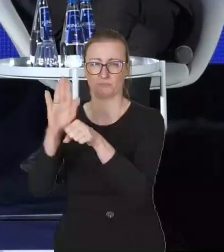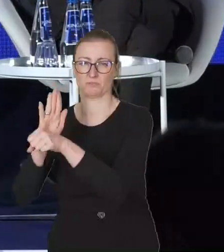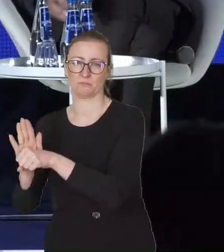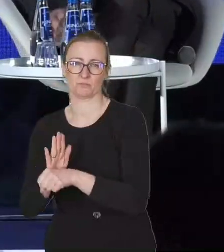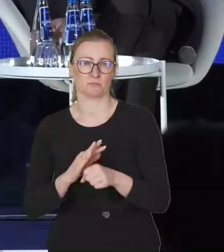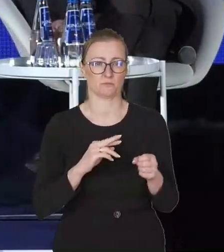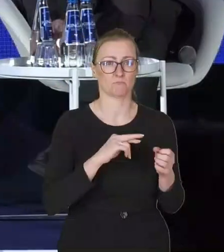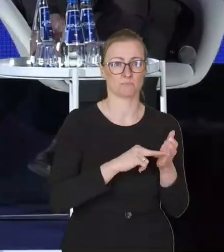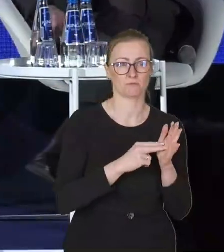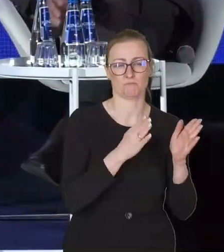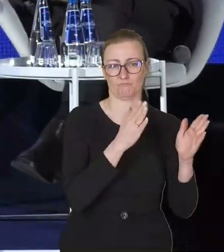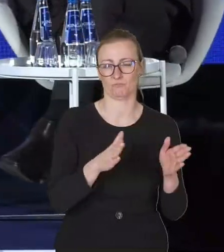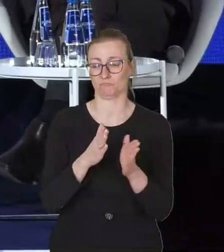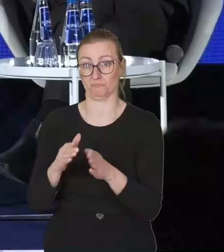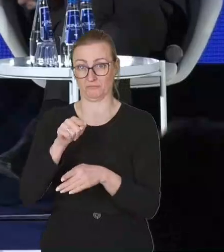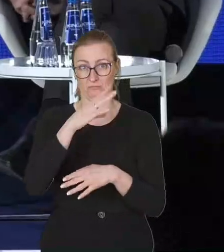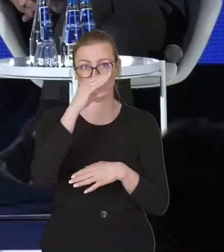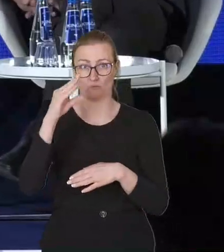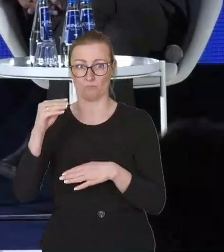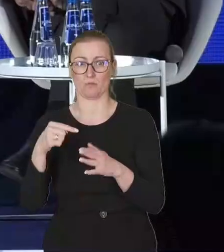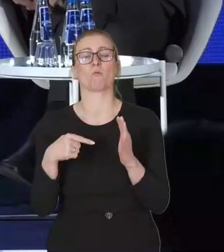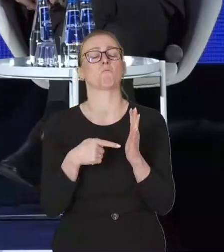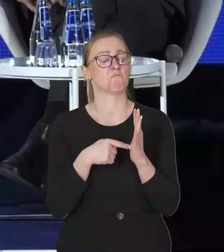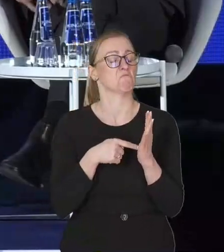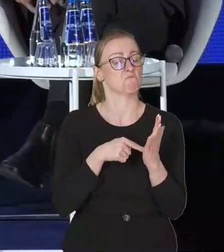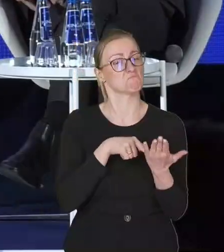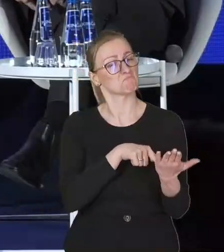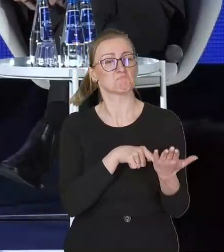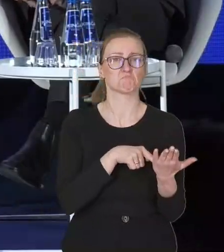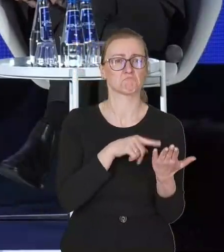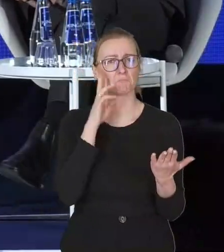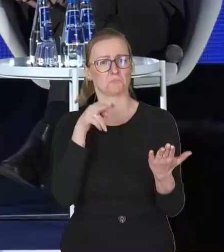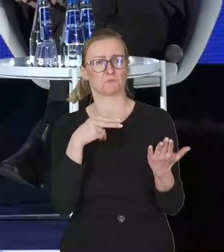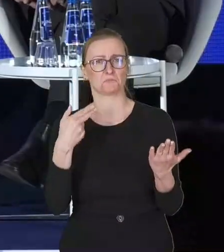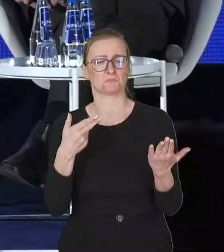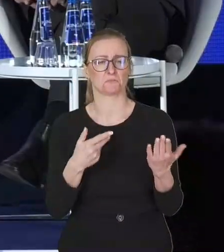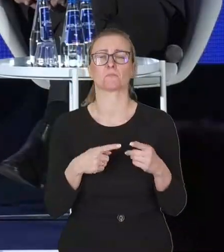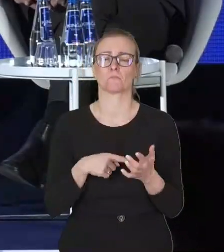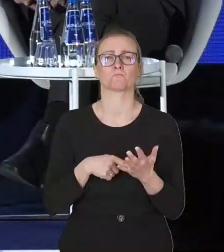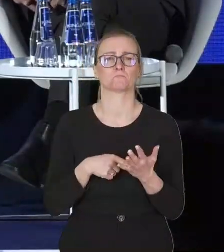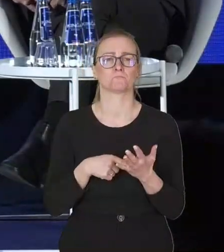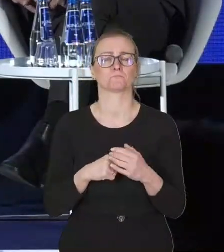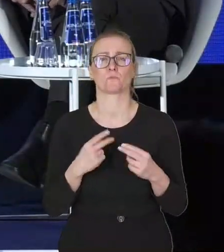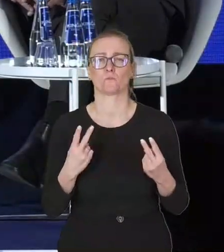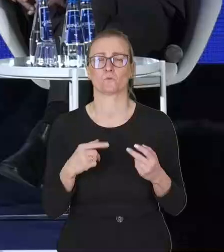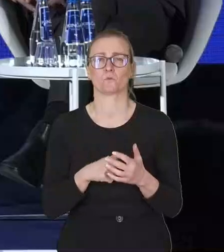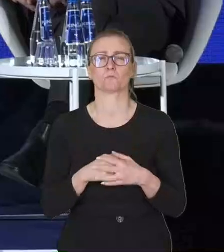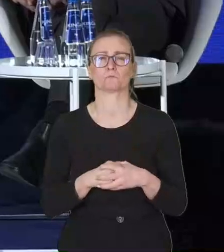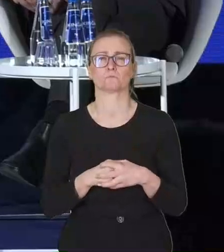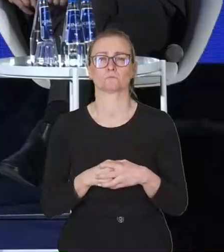perspective. Now, where we get into a bit of trouble is the definition of the industrial ecosystem,